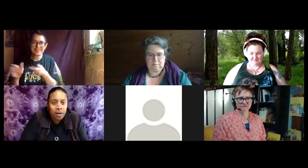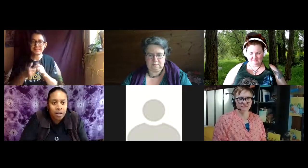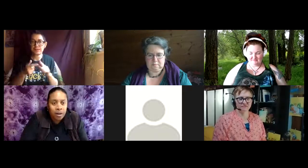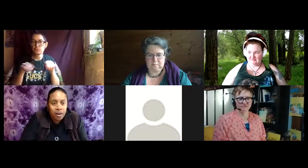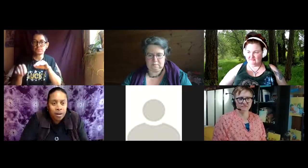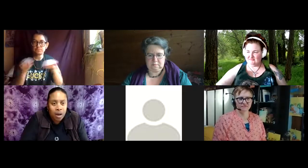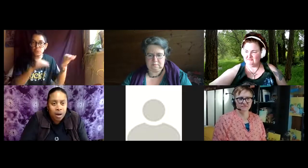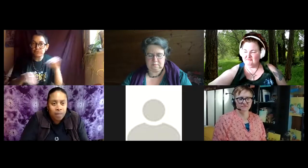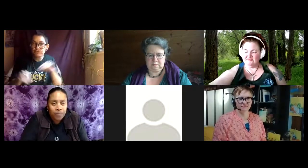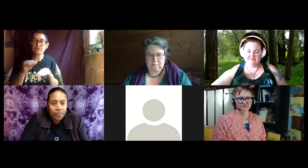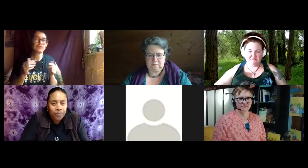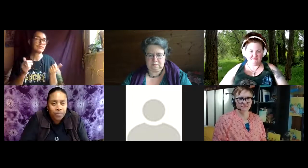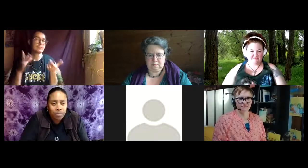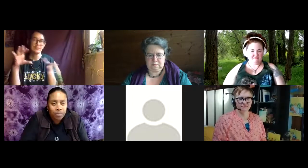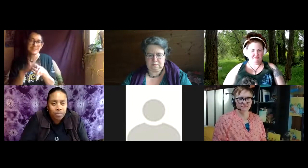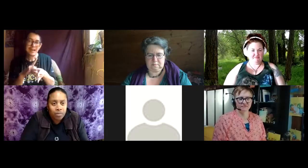not.